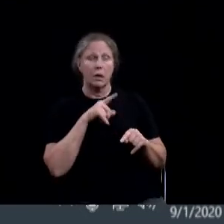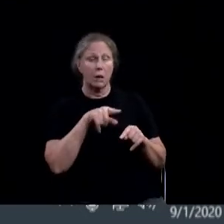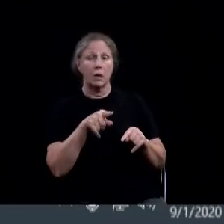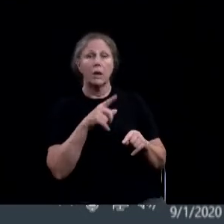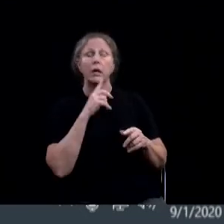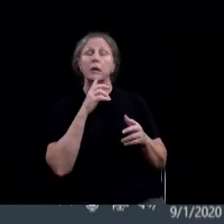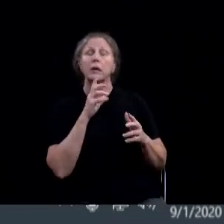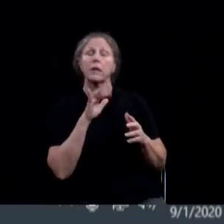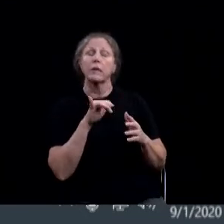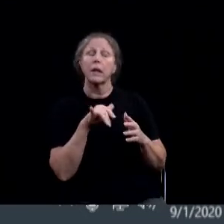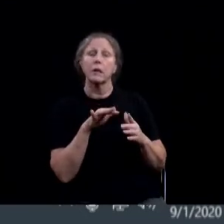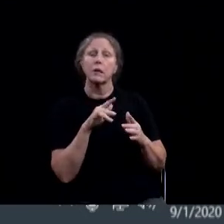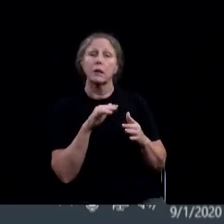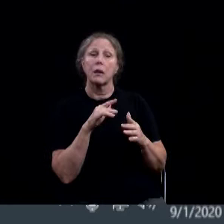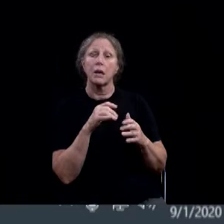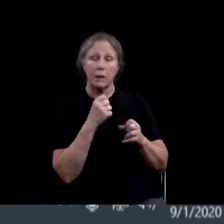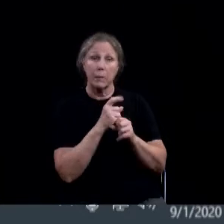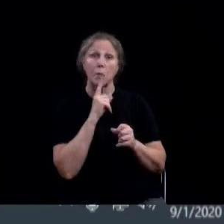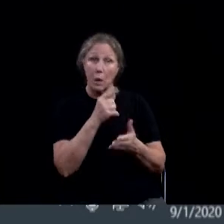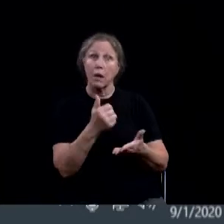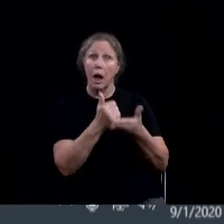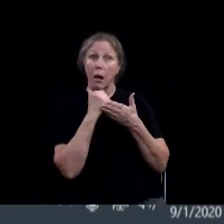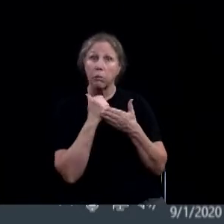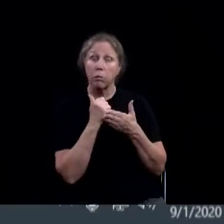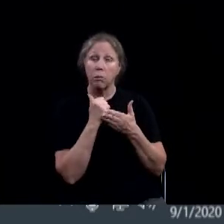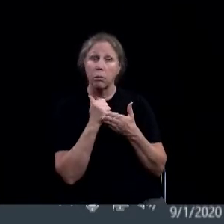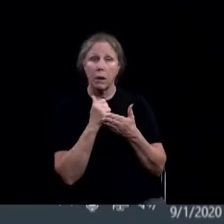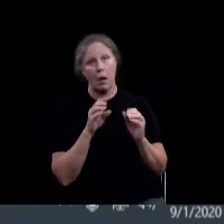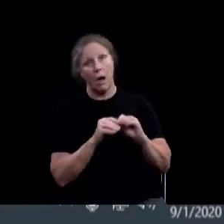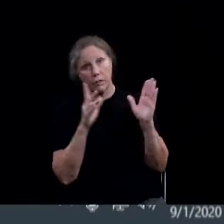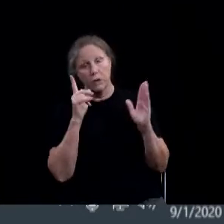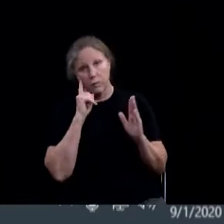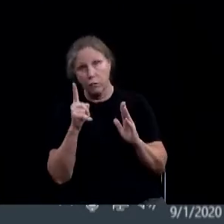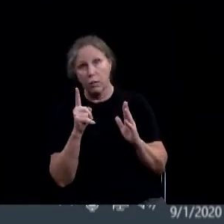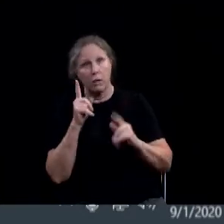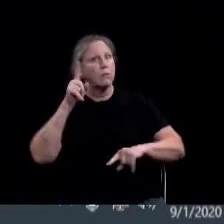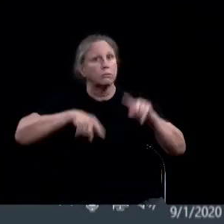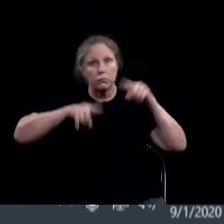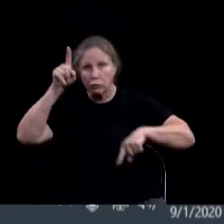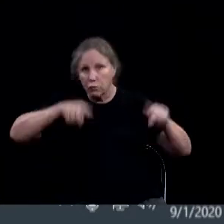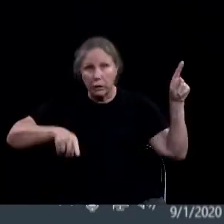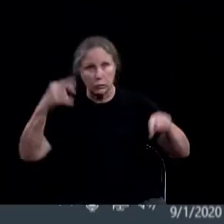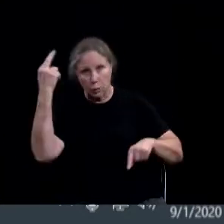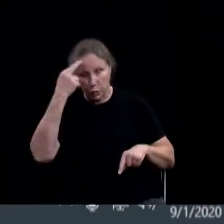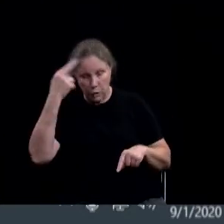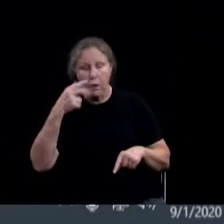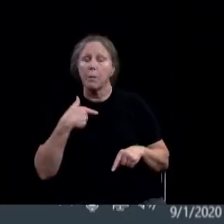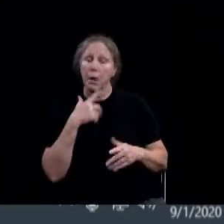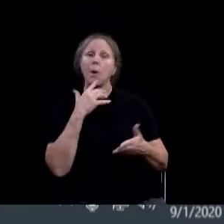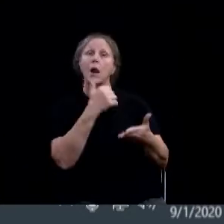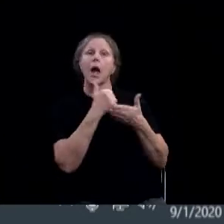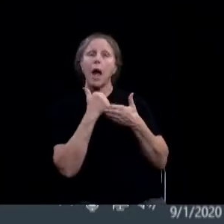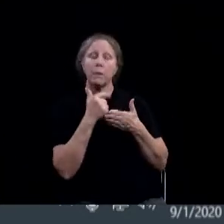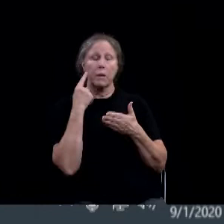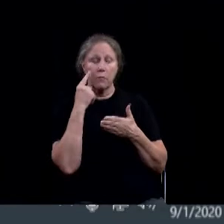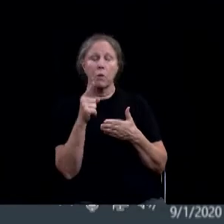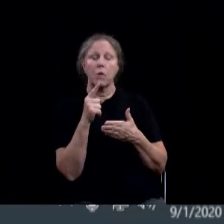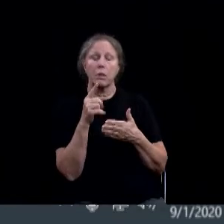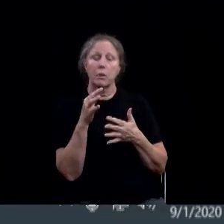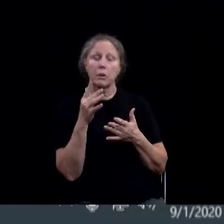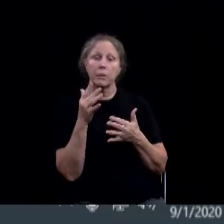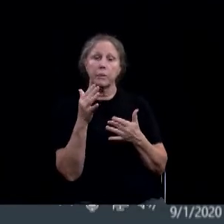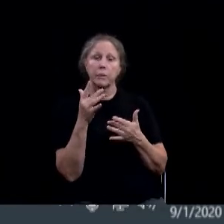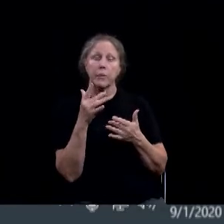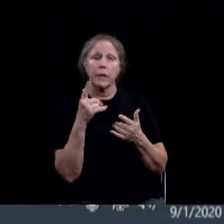helpful, obviously for vastly different purposes, but really helpful forward-facing dashboards that are accessible to our constituents to